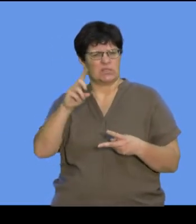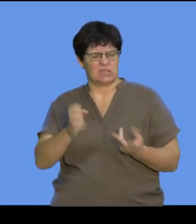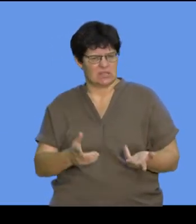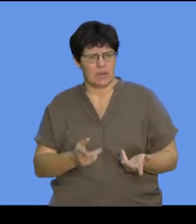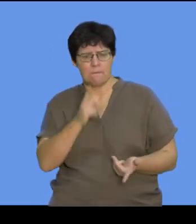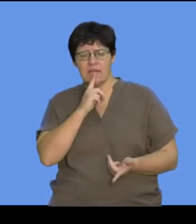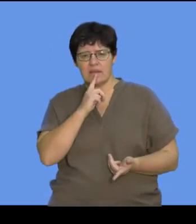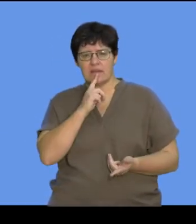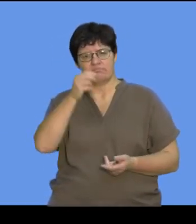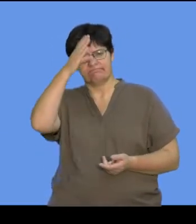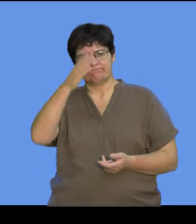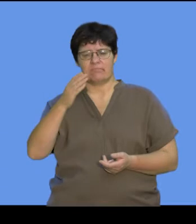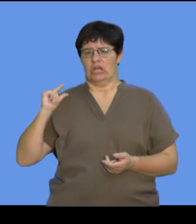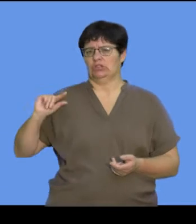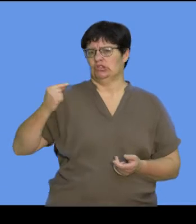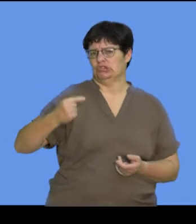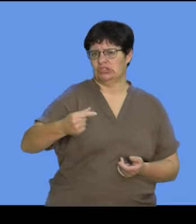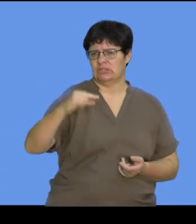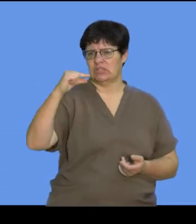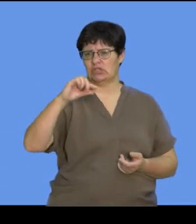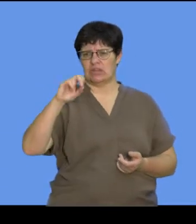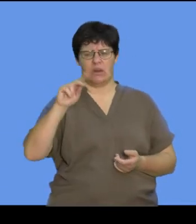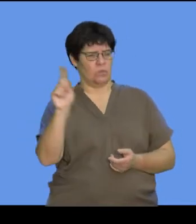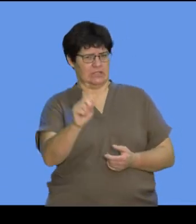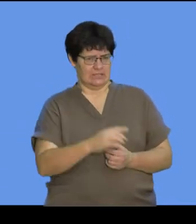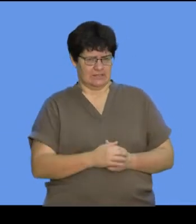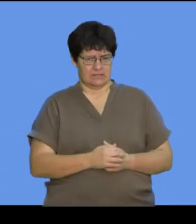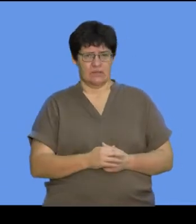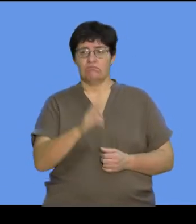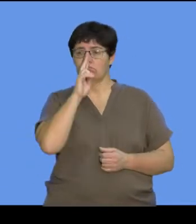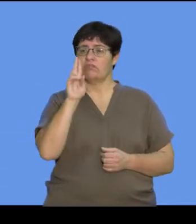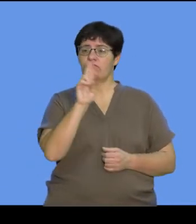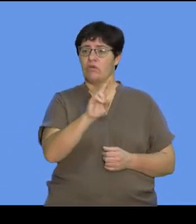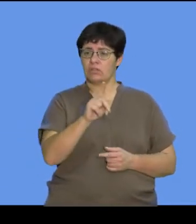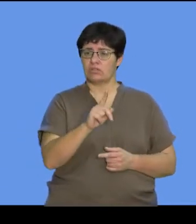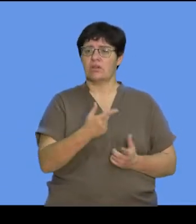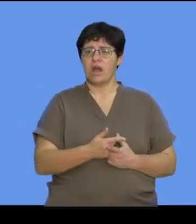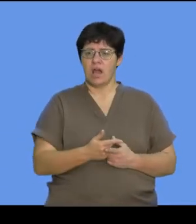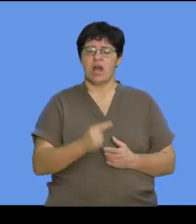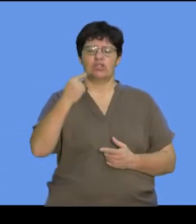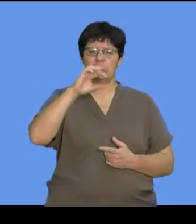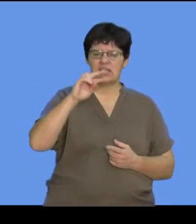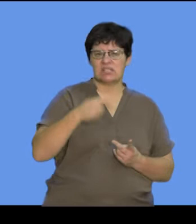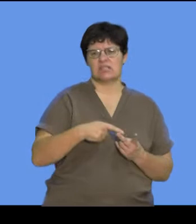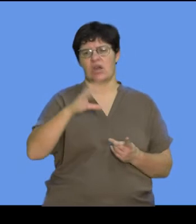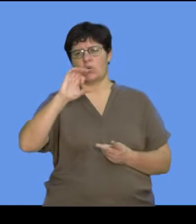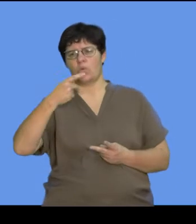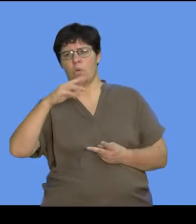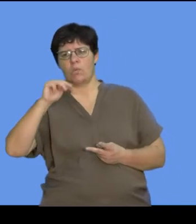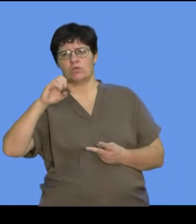what the concept of a gene is today. We're going to focus on the nucleus, genes and chromosomes in this